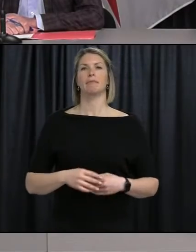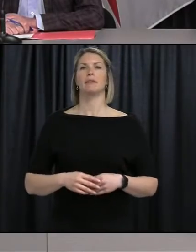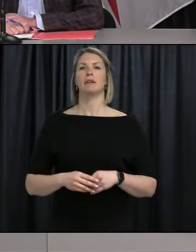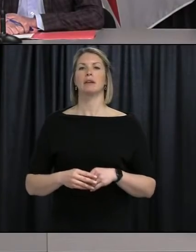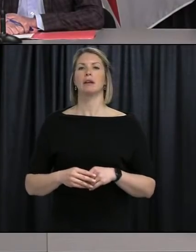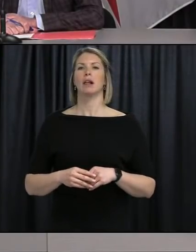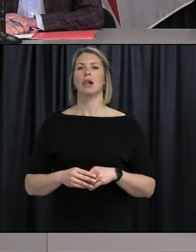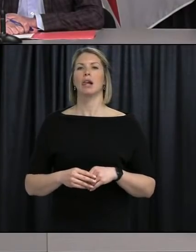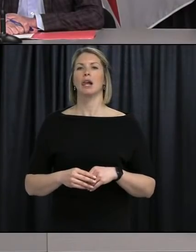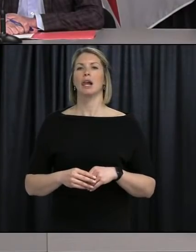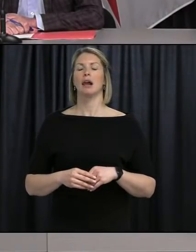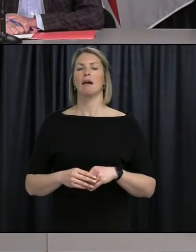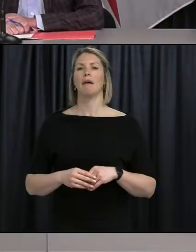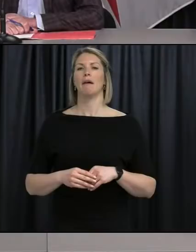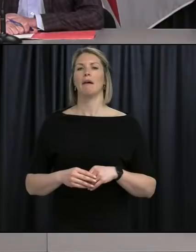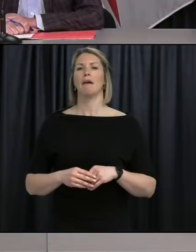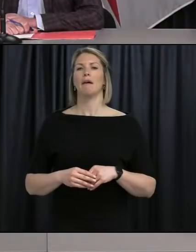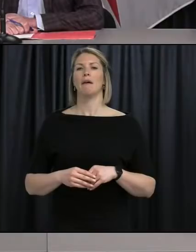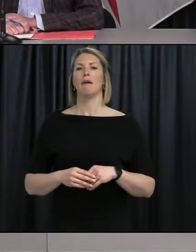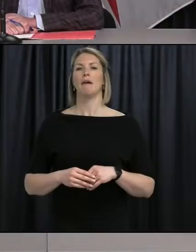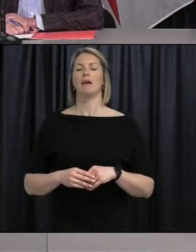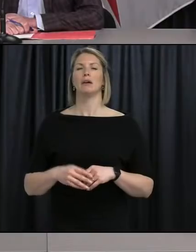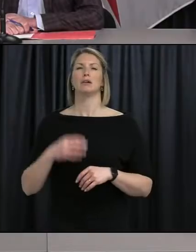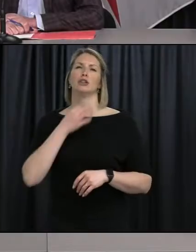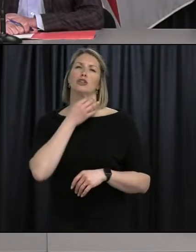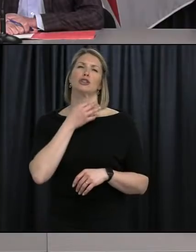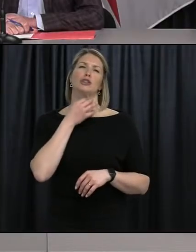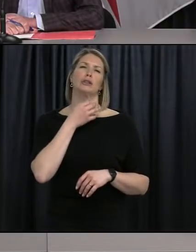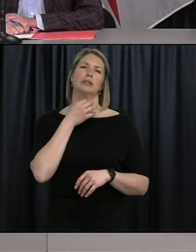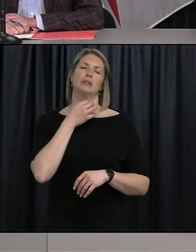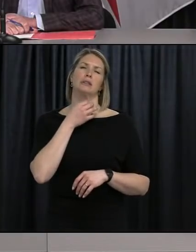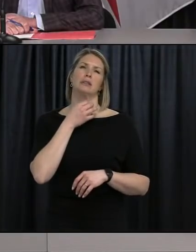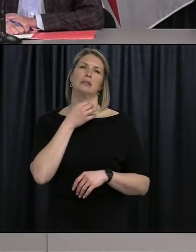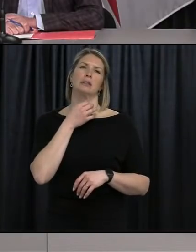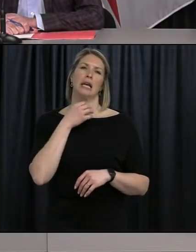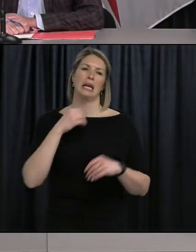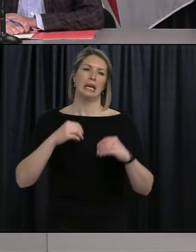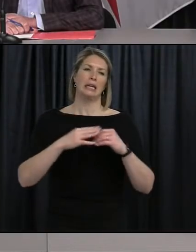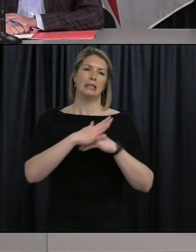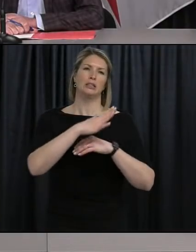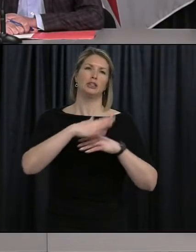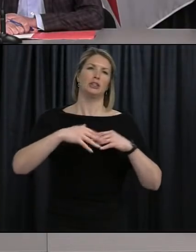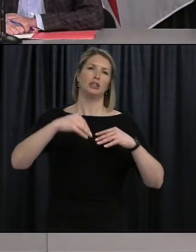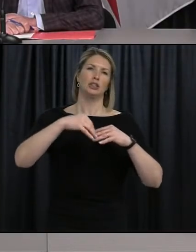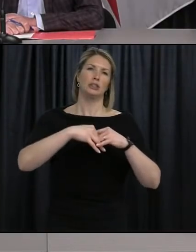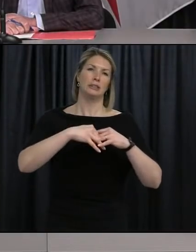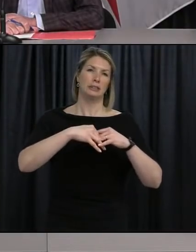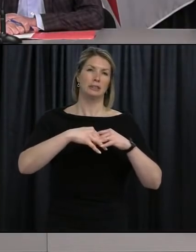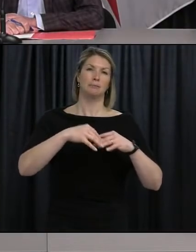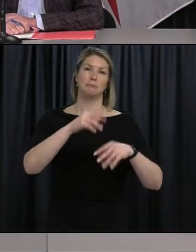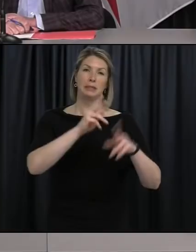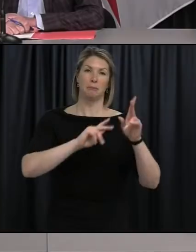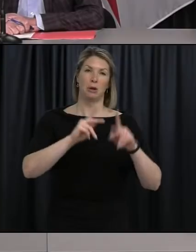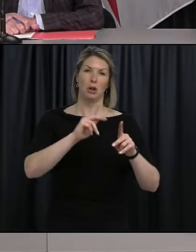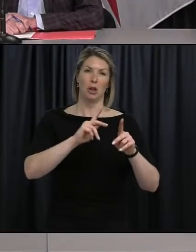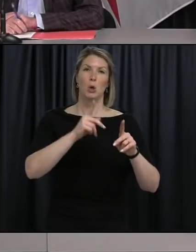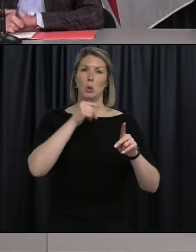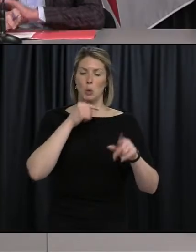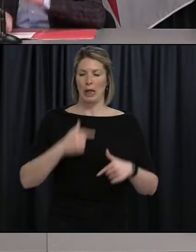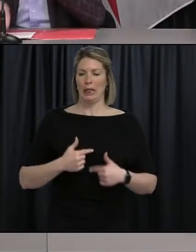in terms of contacting Indigenous adults in urban settings, such as the St. John's Metro region, to get their vaccine?